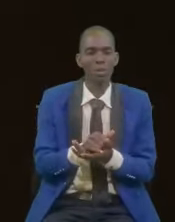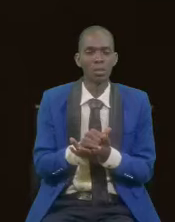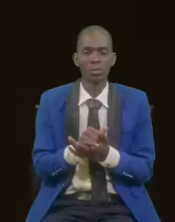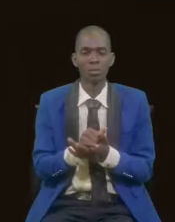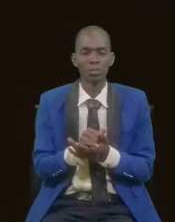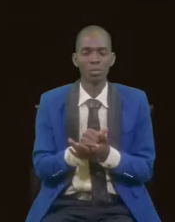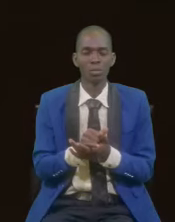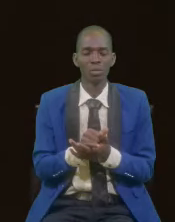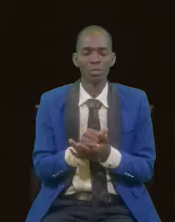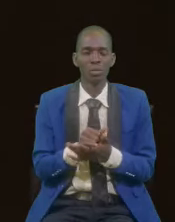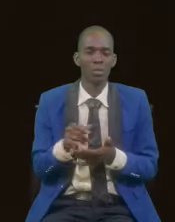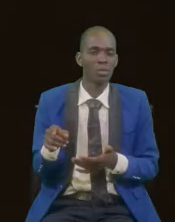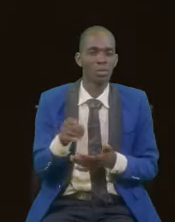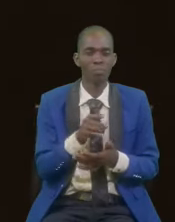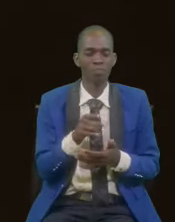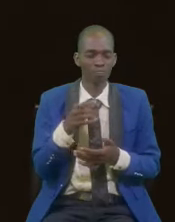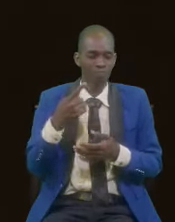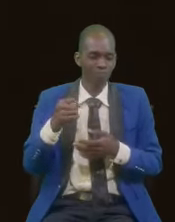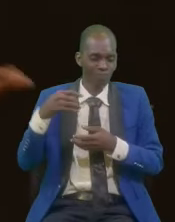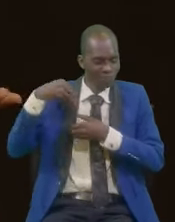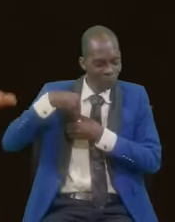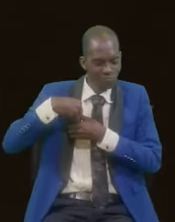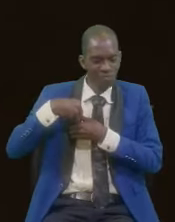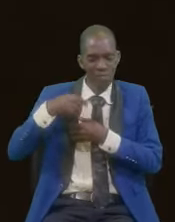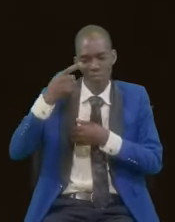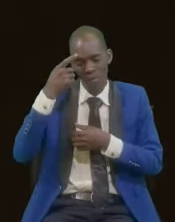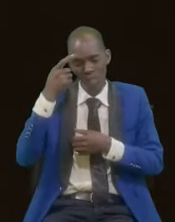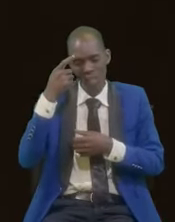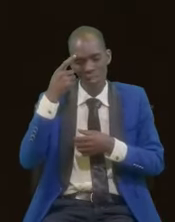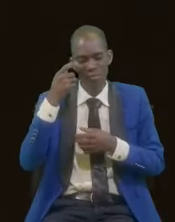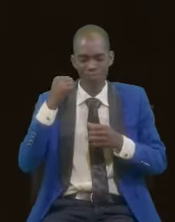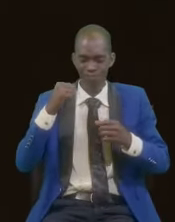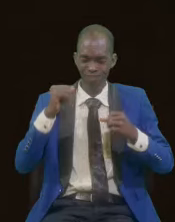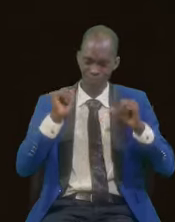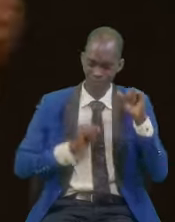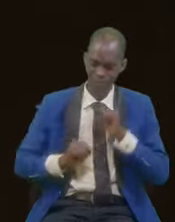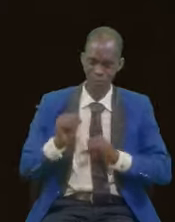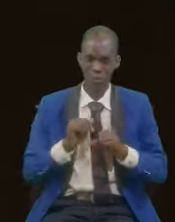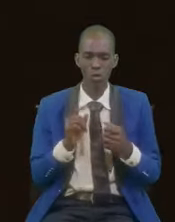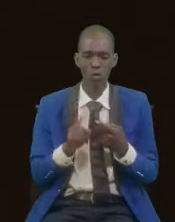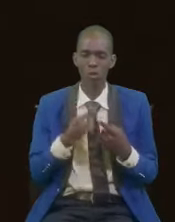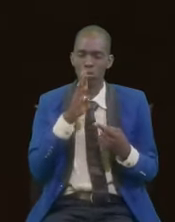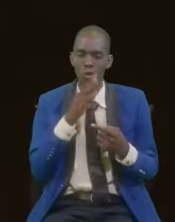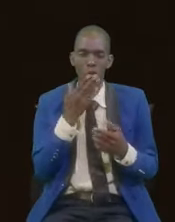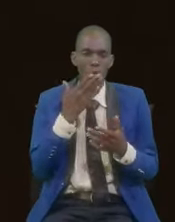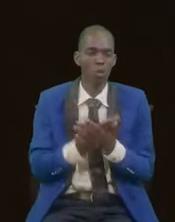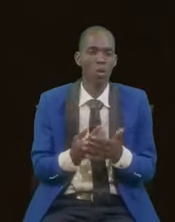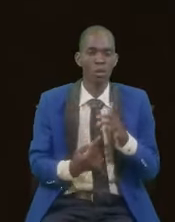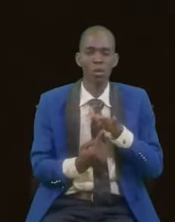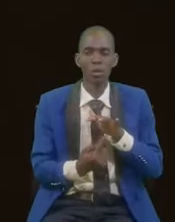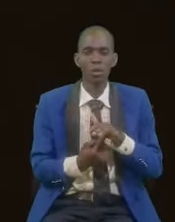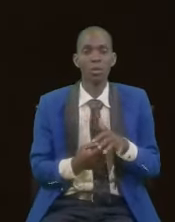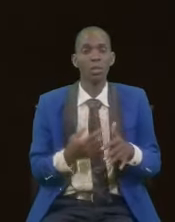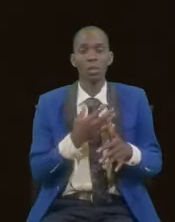their inner man struggling for recognition, therefore they collide. There's